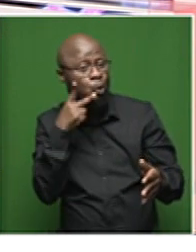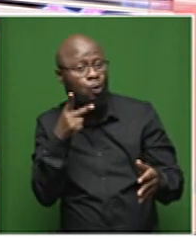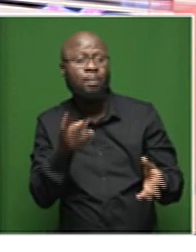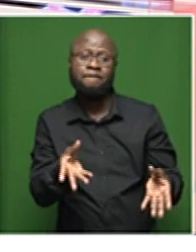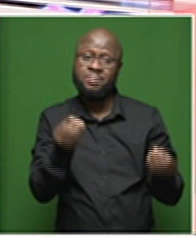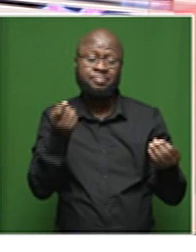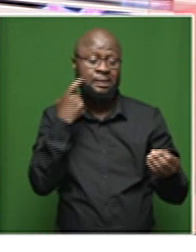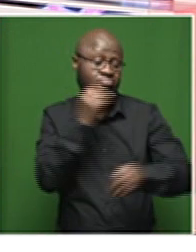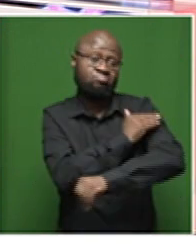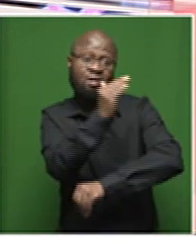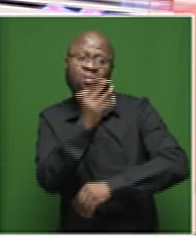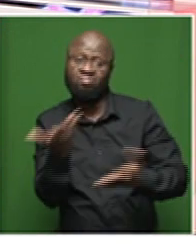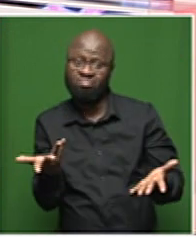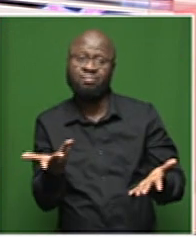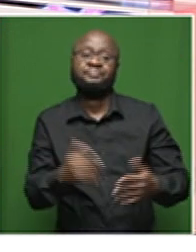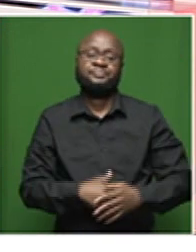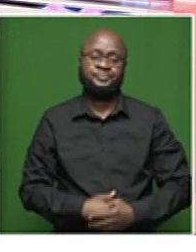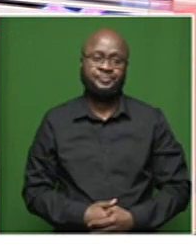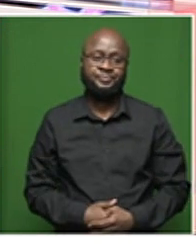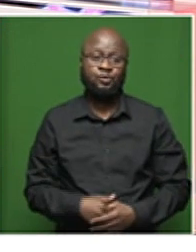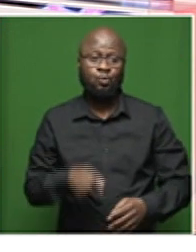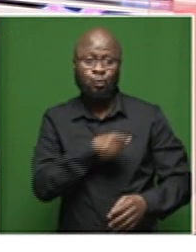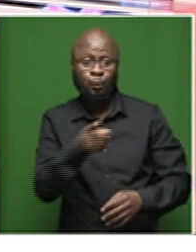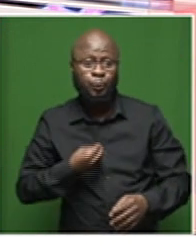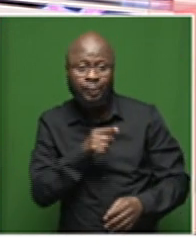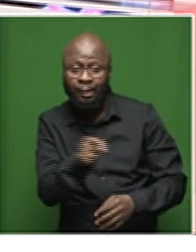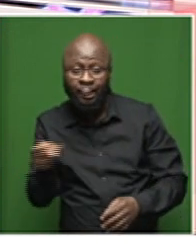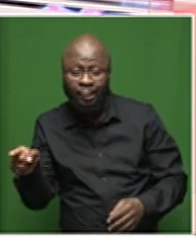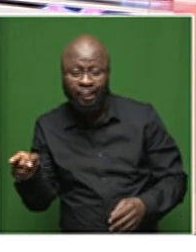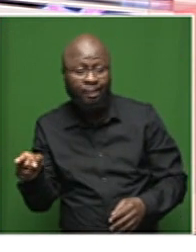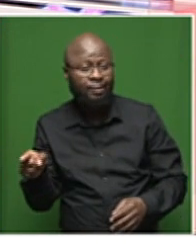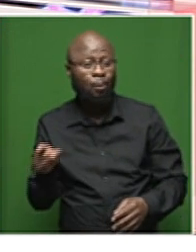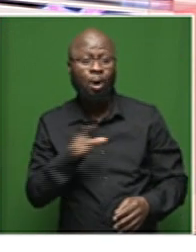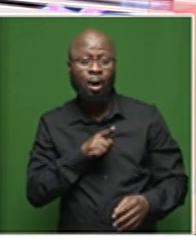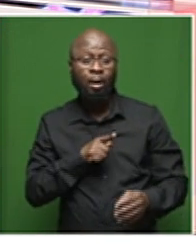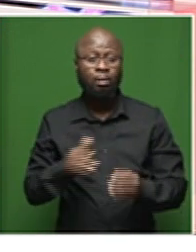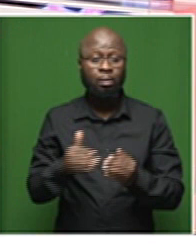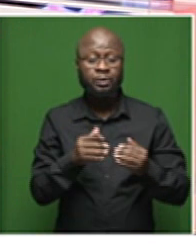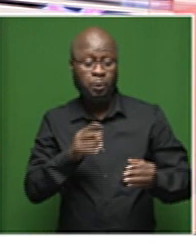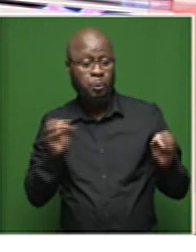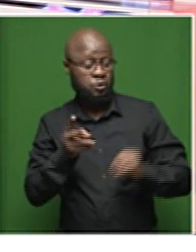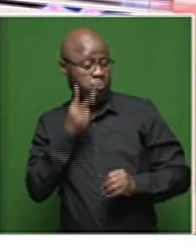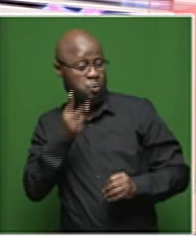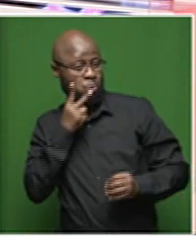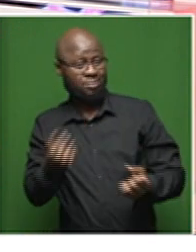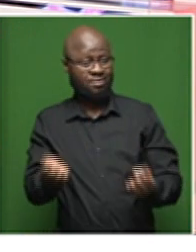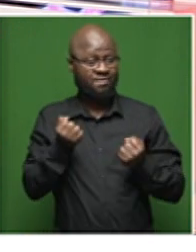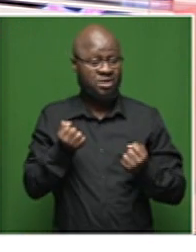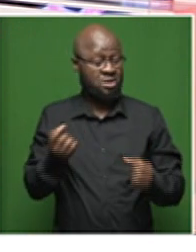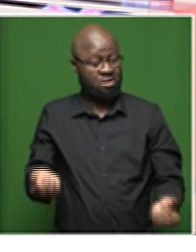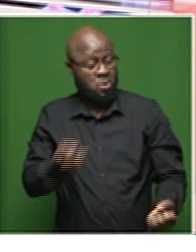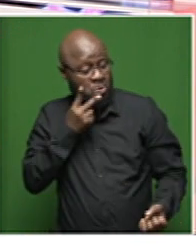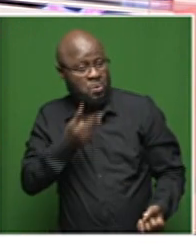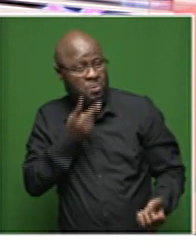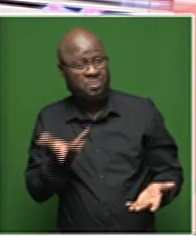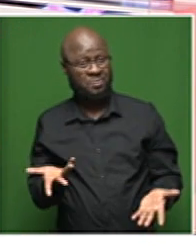prevalence, with many young people, especially the very young ones, starting to get into smoking using vaping machines or e-cigarettes. The Heart